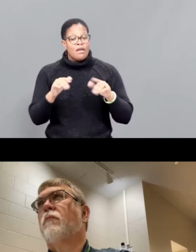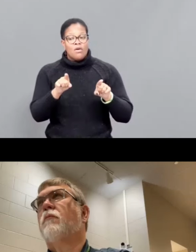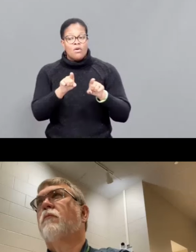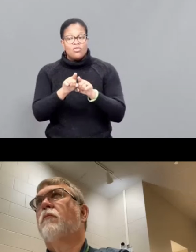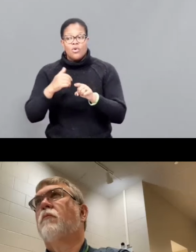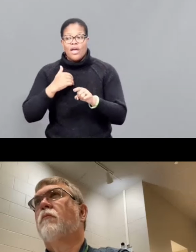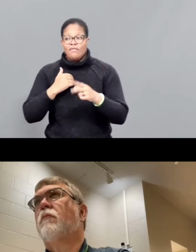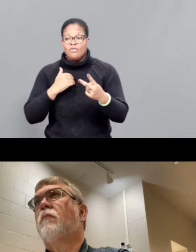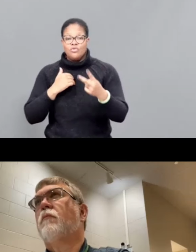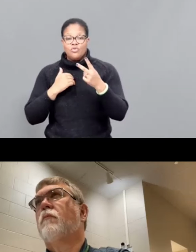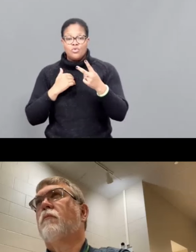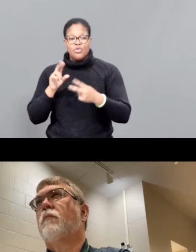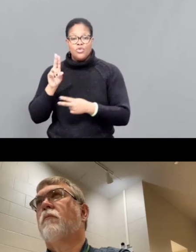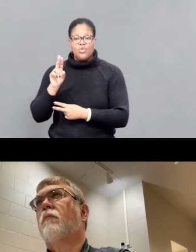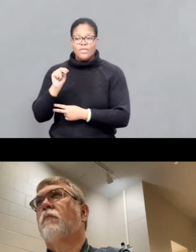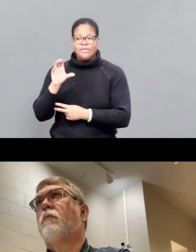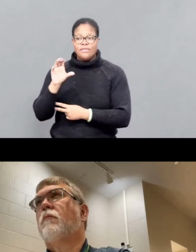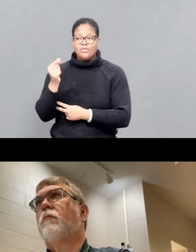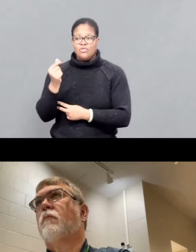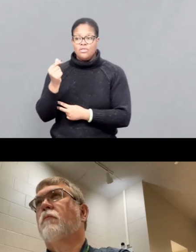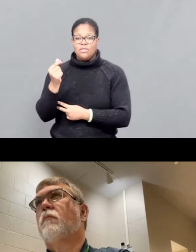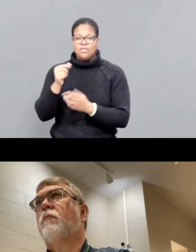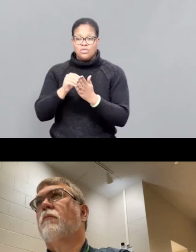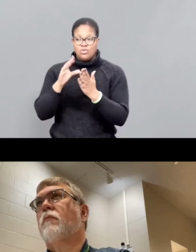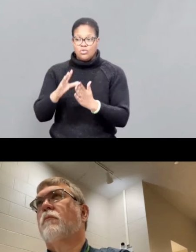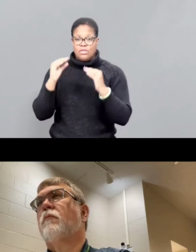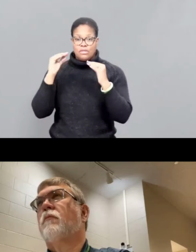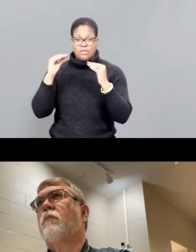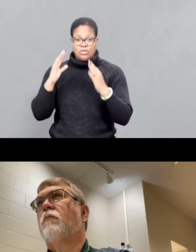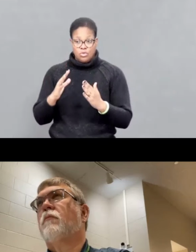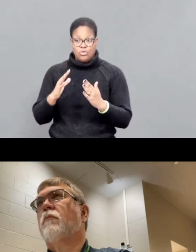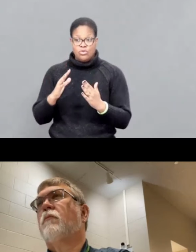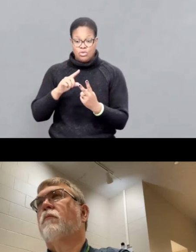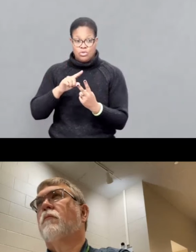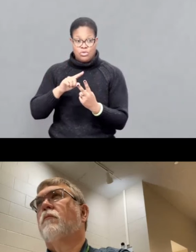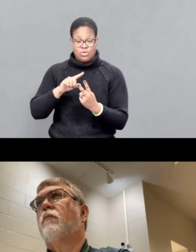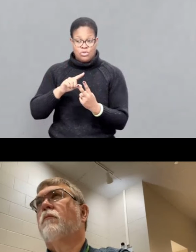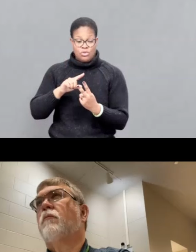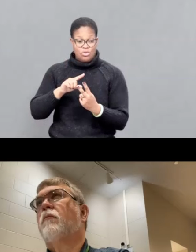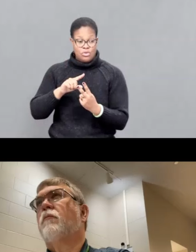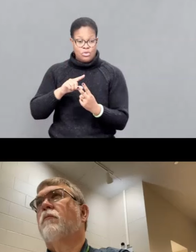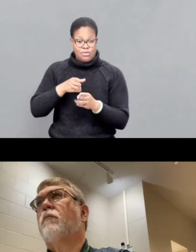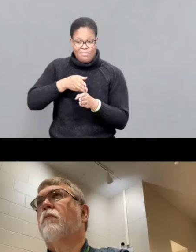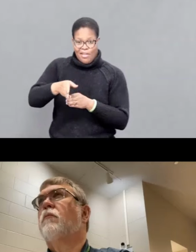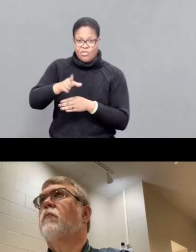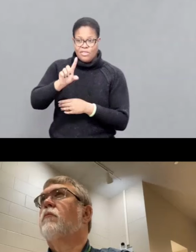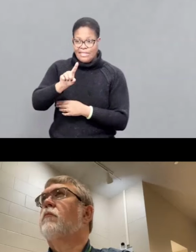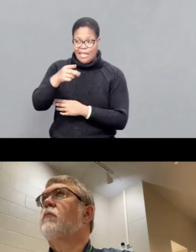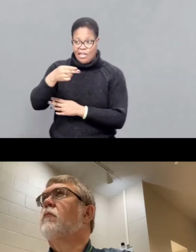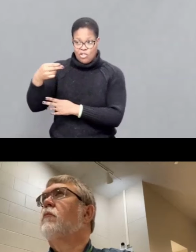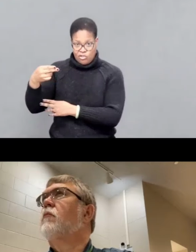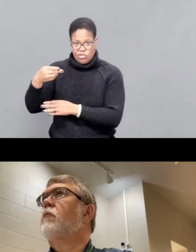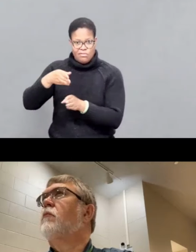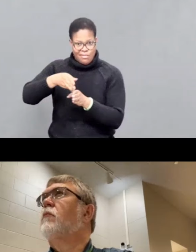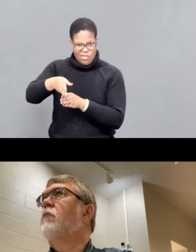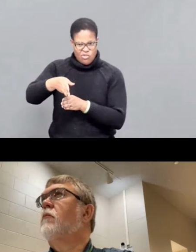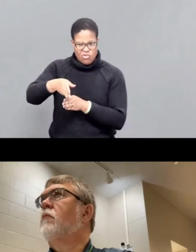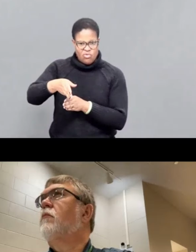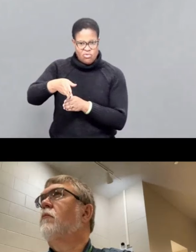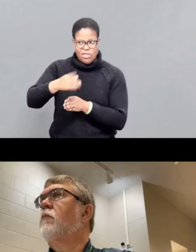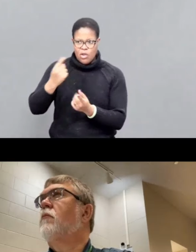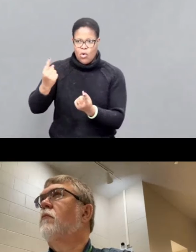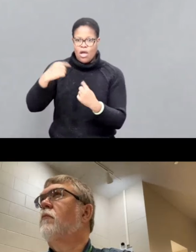two UNCG student teachers who are majoring in DHH, and they will actually be